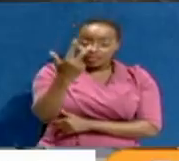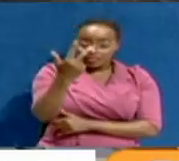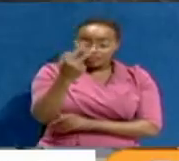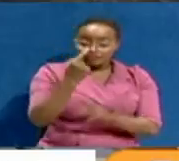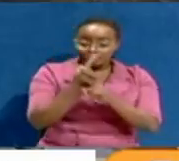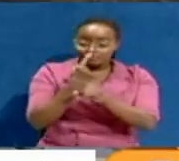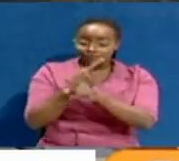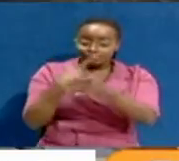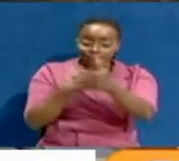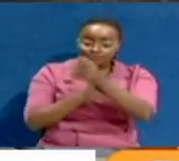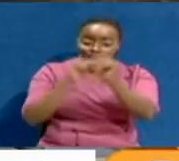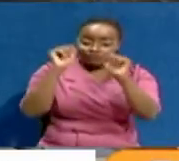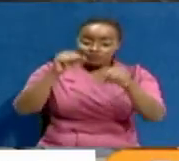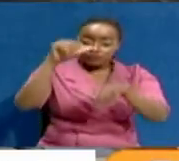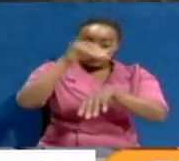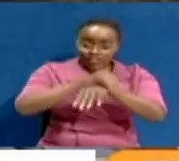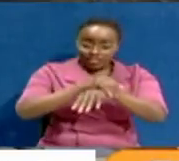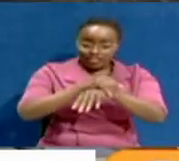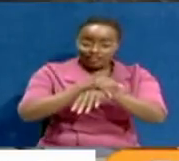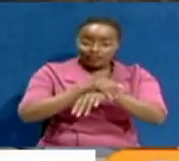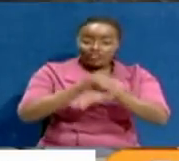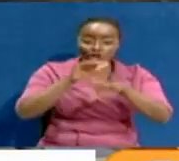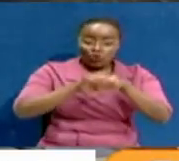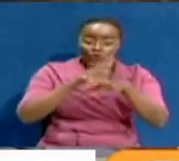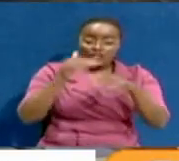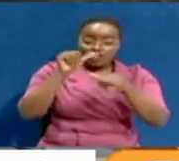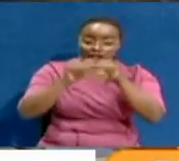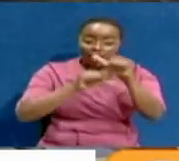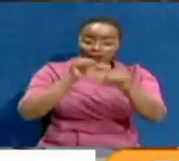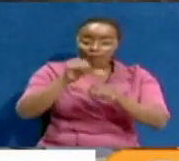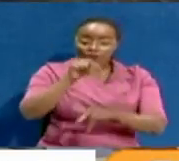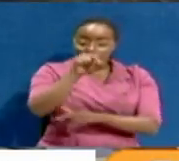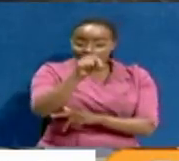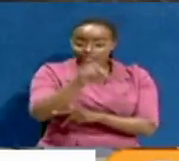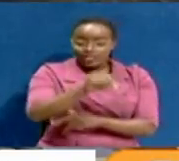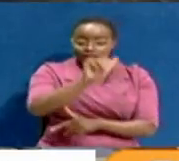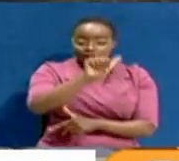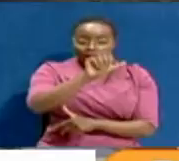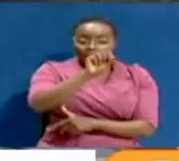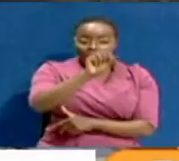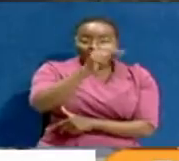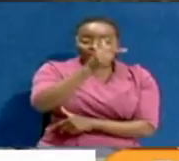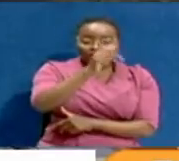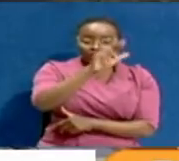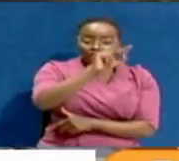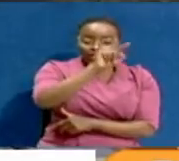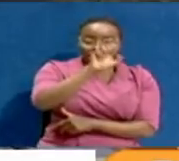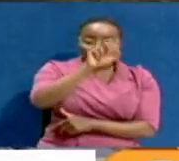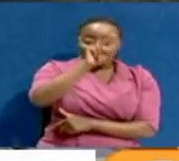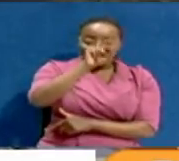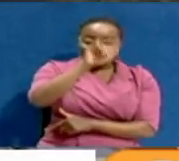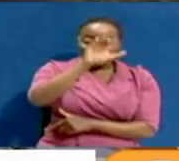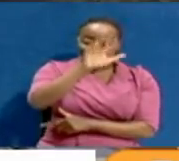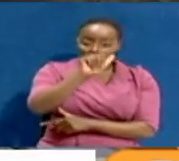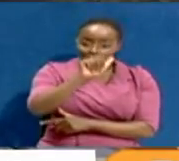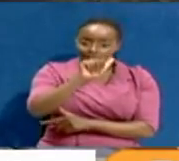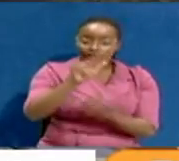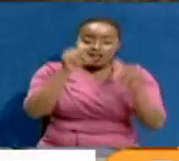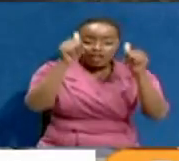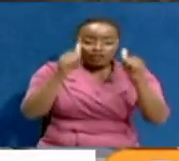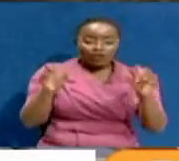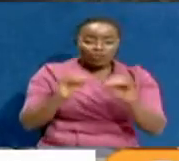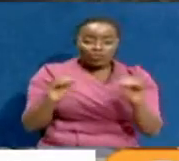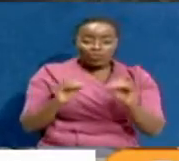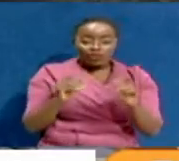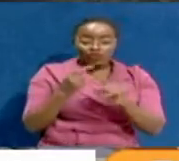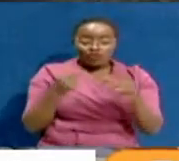types of vaccines that we can get. The good thing about the AstraZeneca vaccine that we have, and I'm not advertising them,